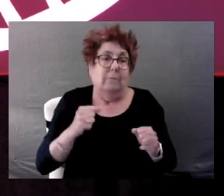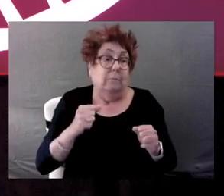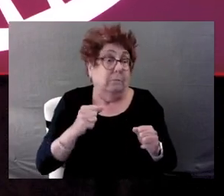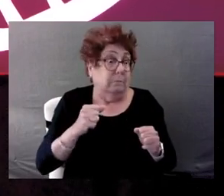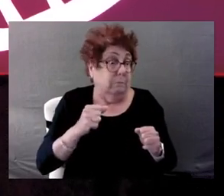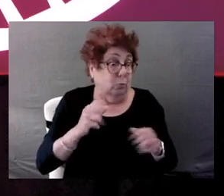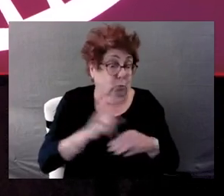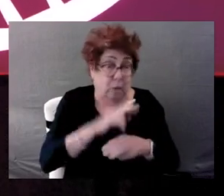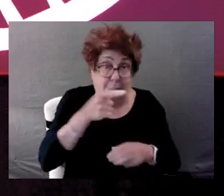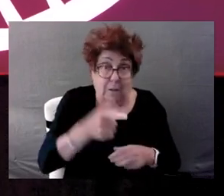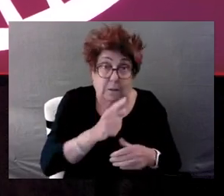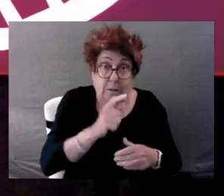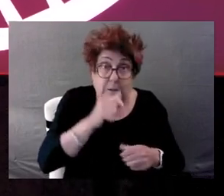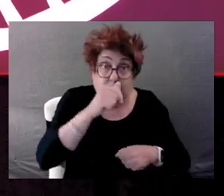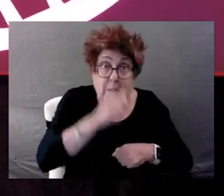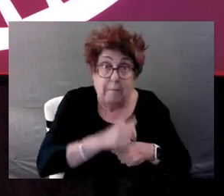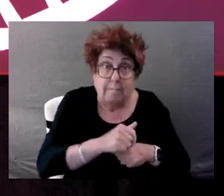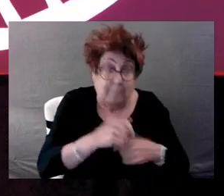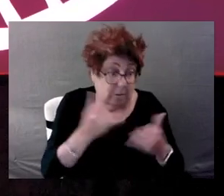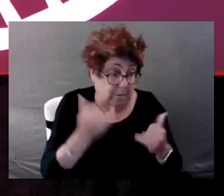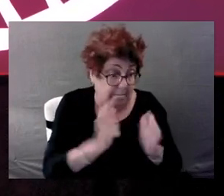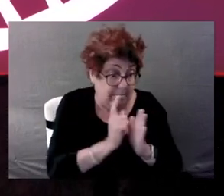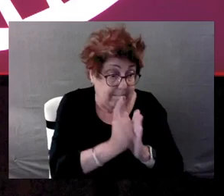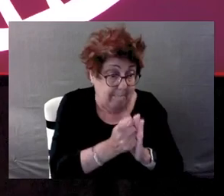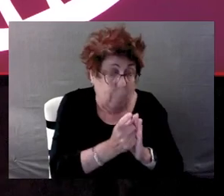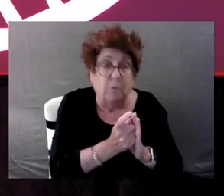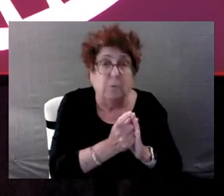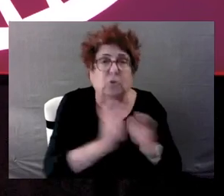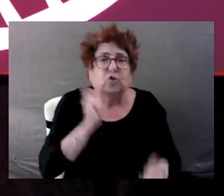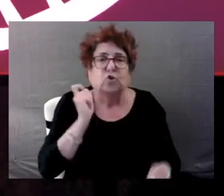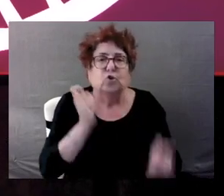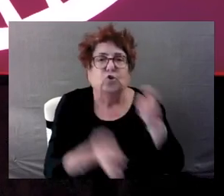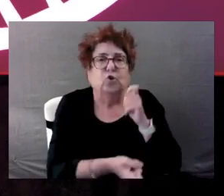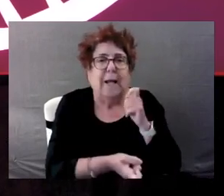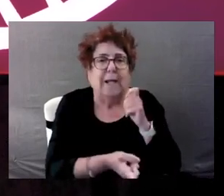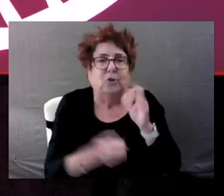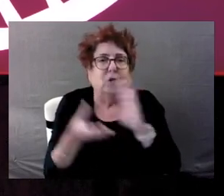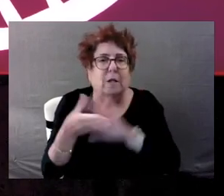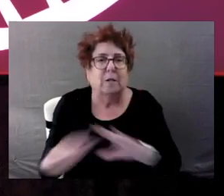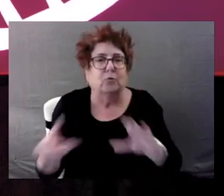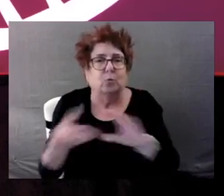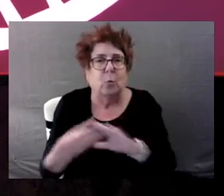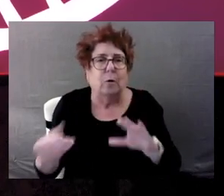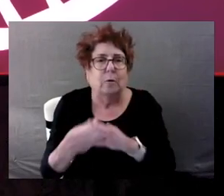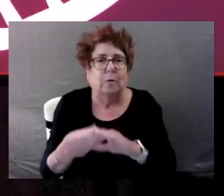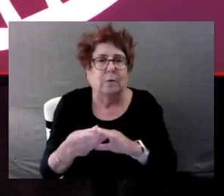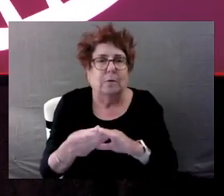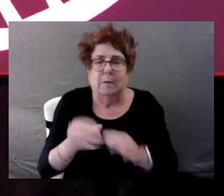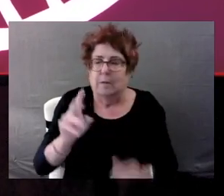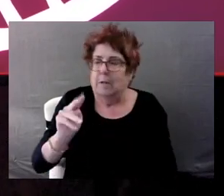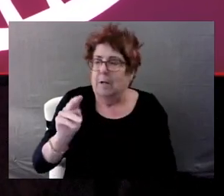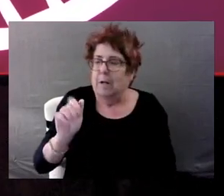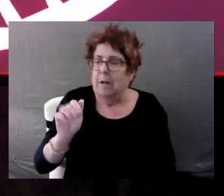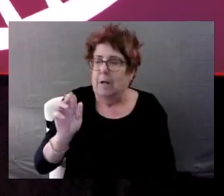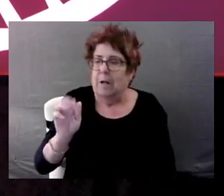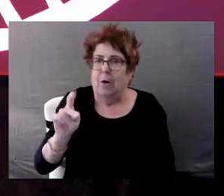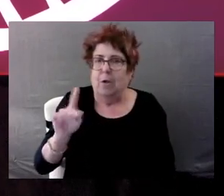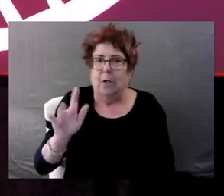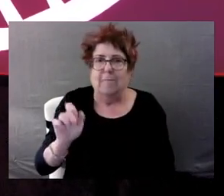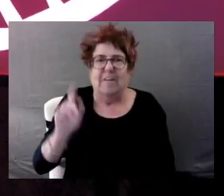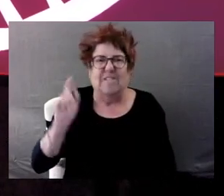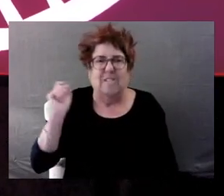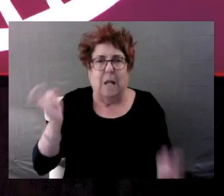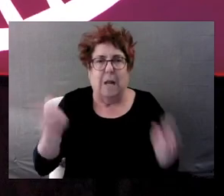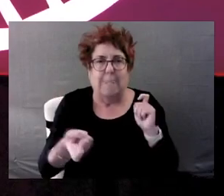and reframe the narrative and shift a narrative that gives people hope, that gives people a